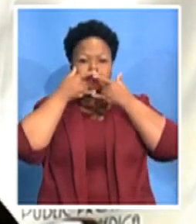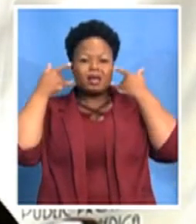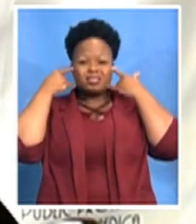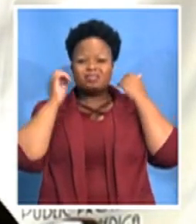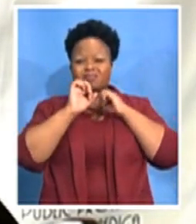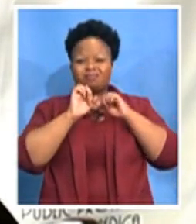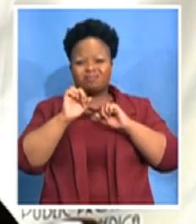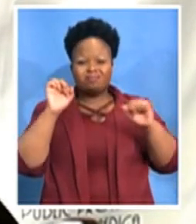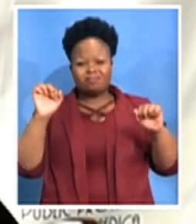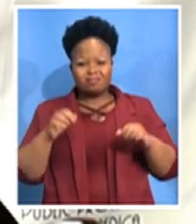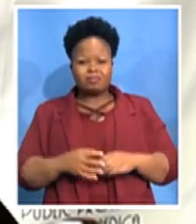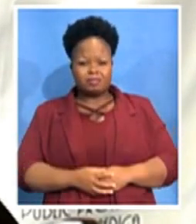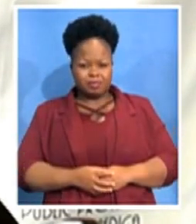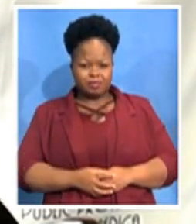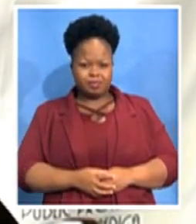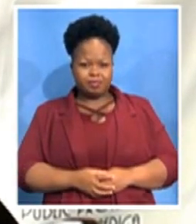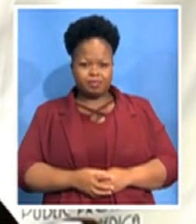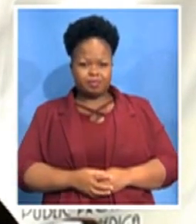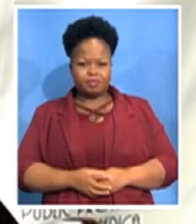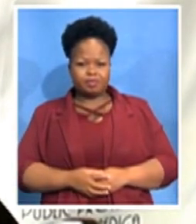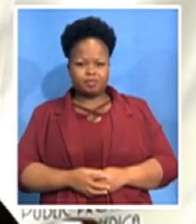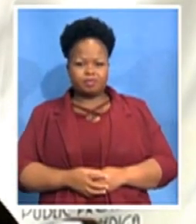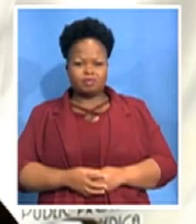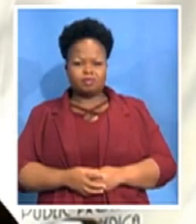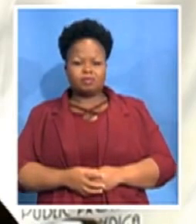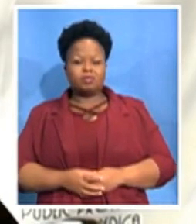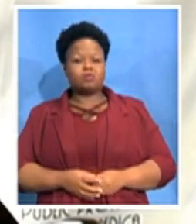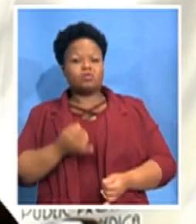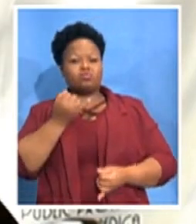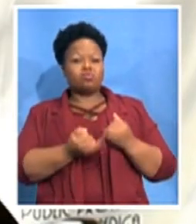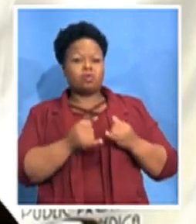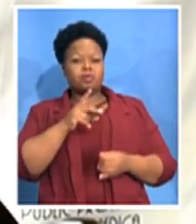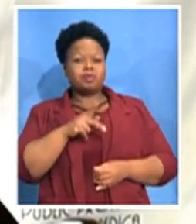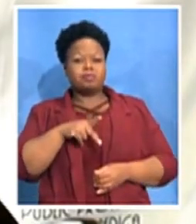An incorrect PPE mask were procured,